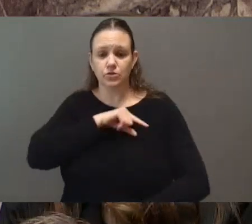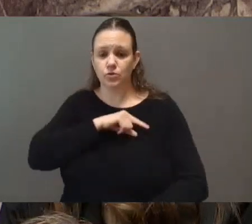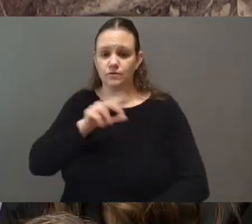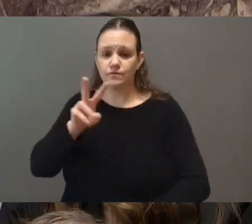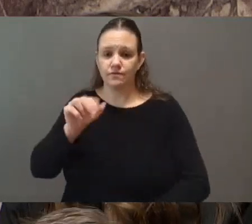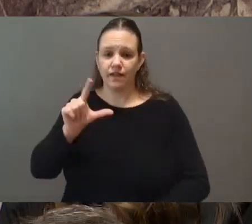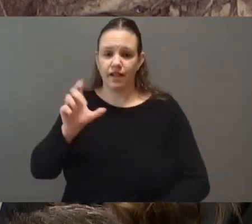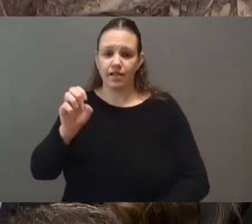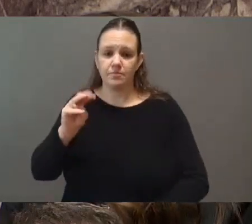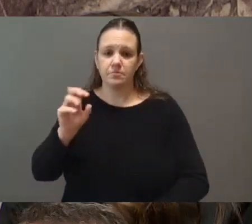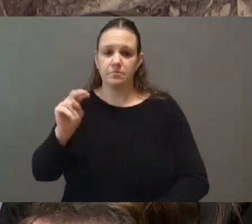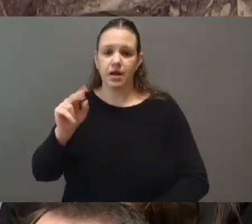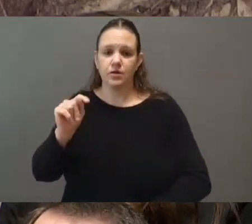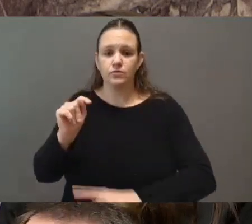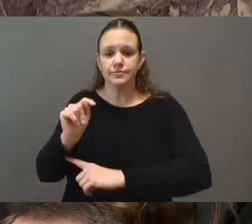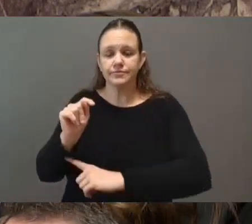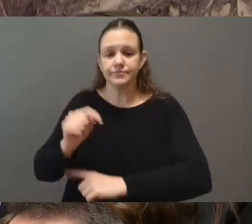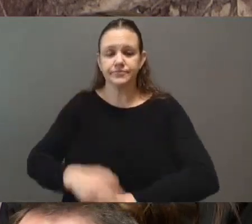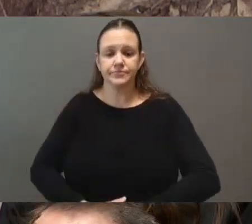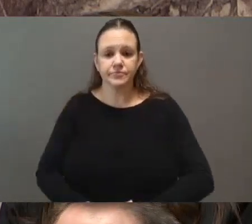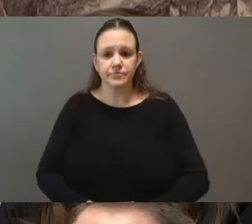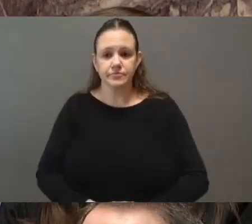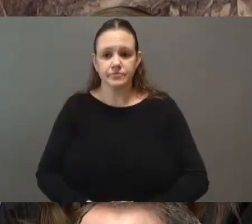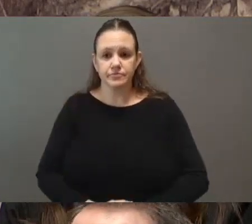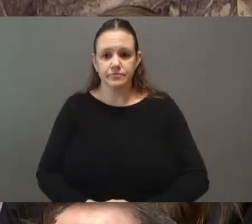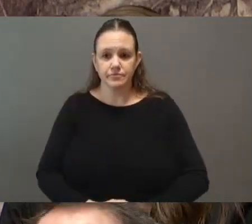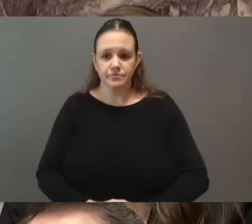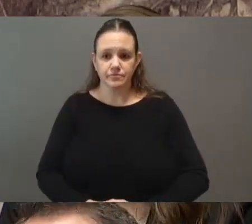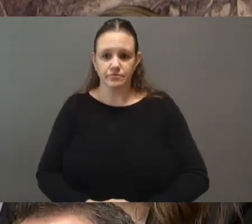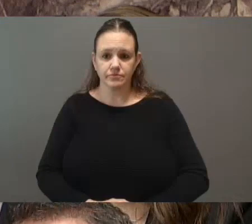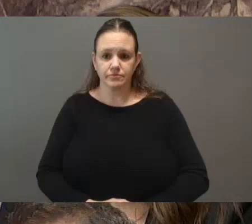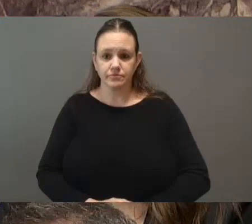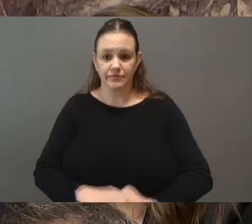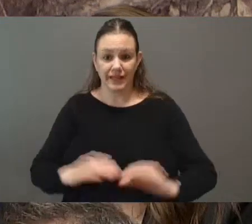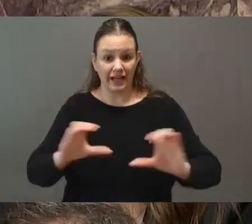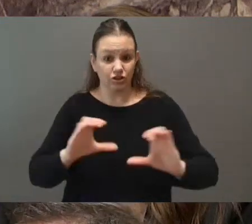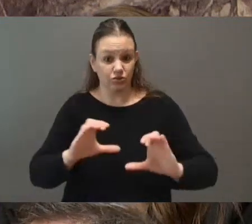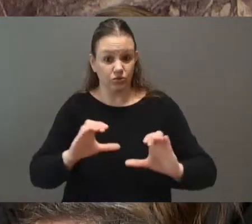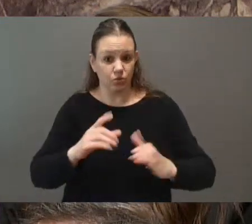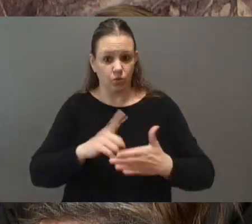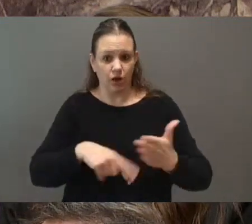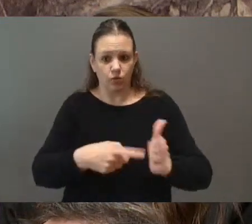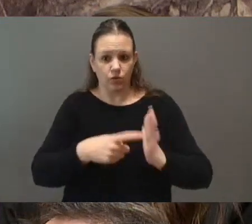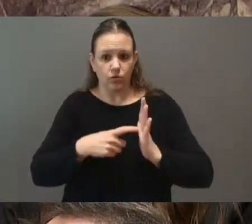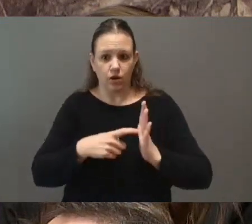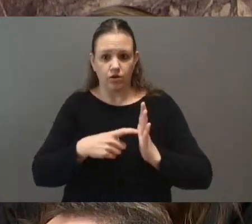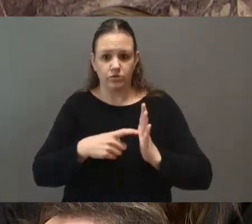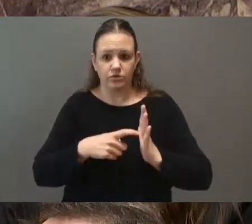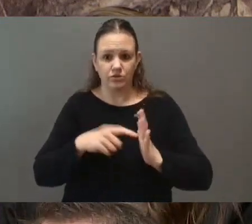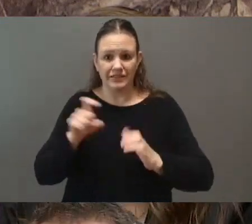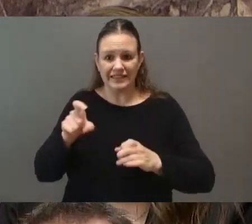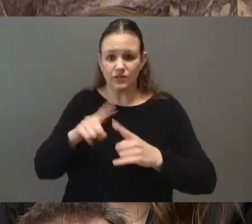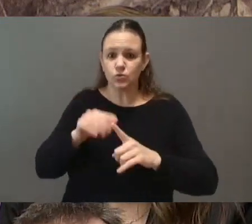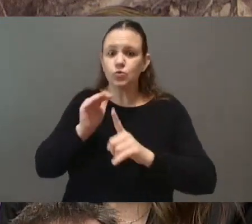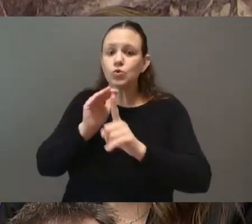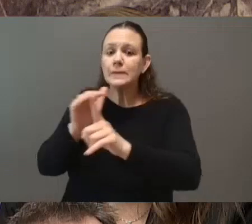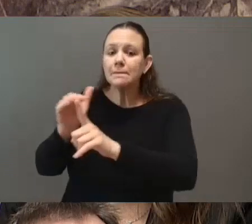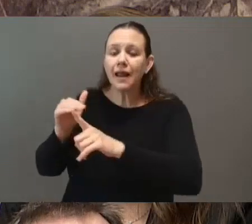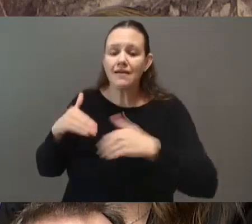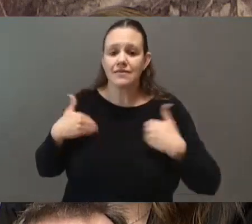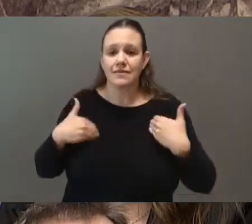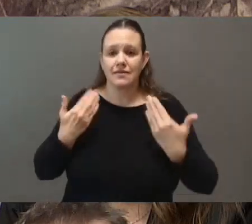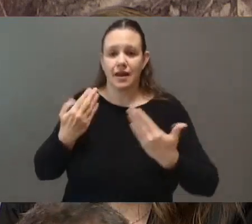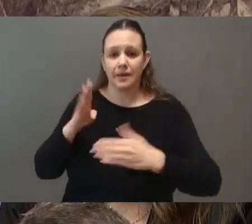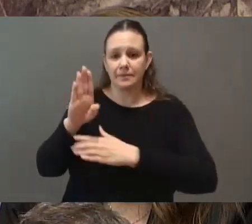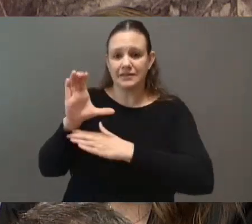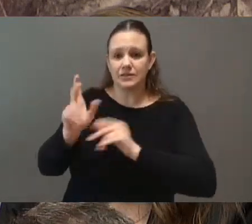is to actually remind young British Columbians that there are no safe drugs. The